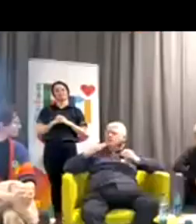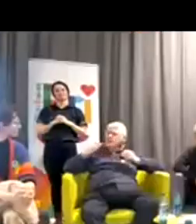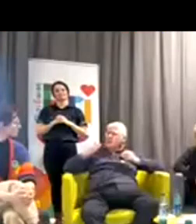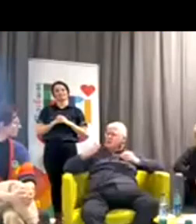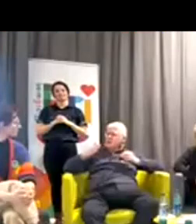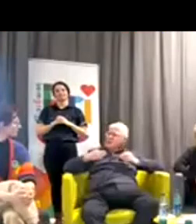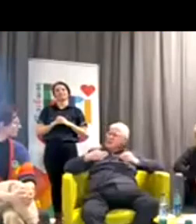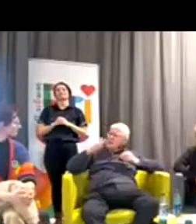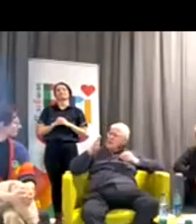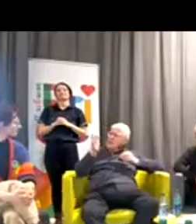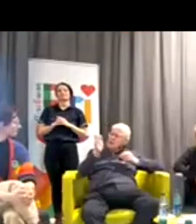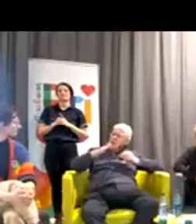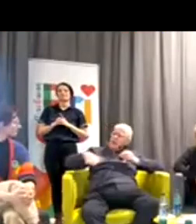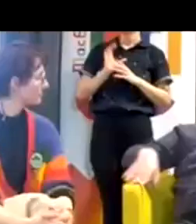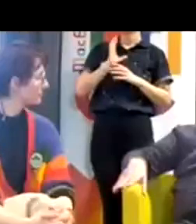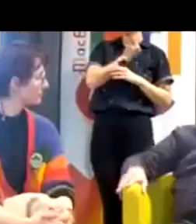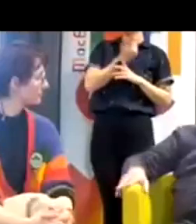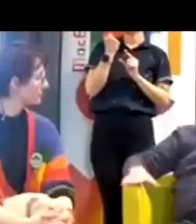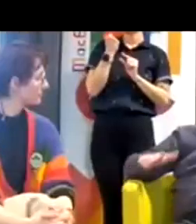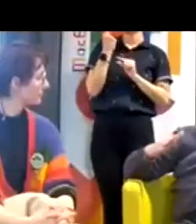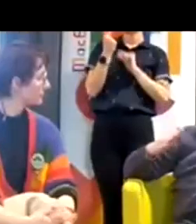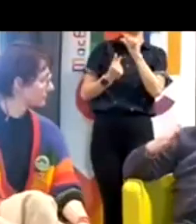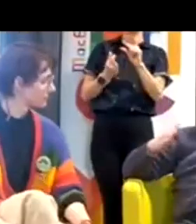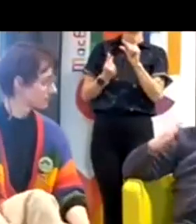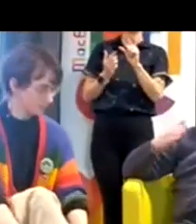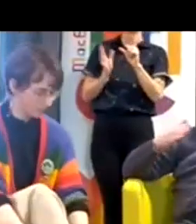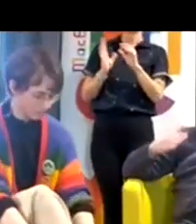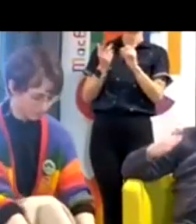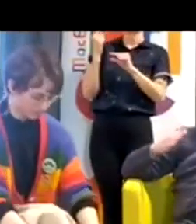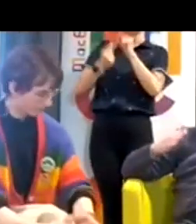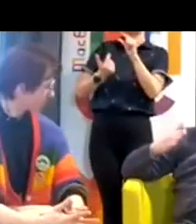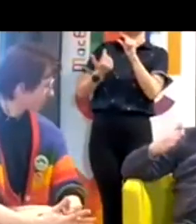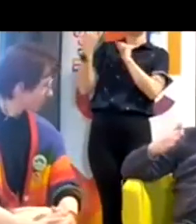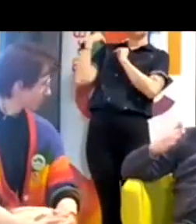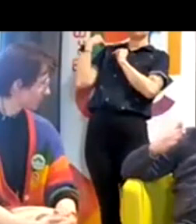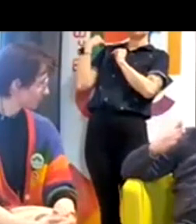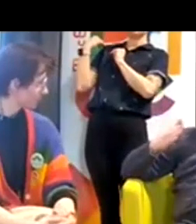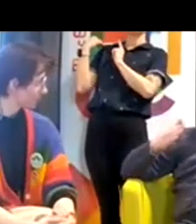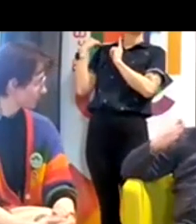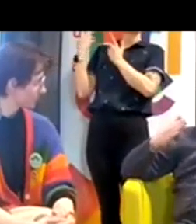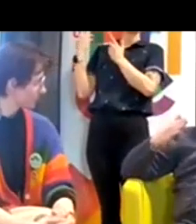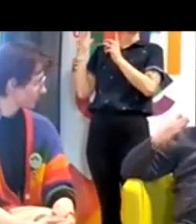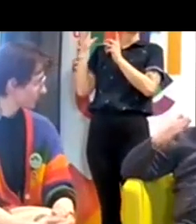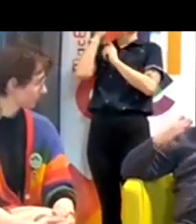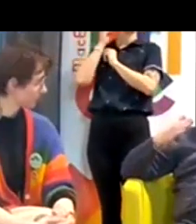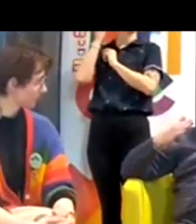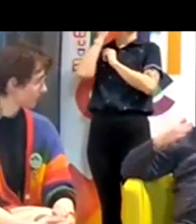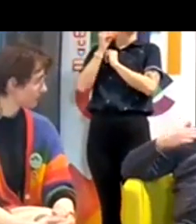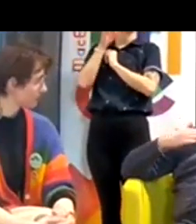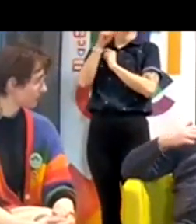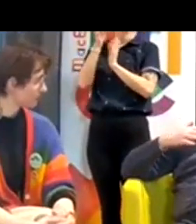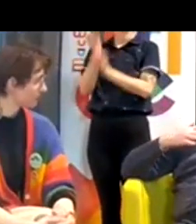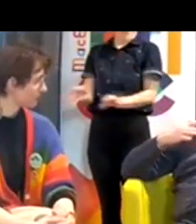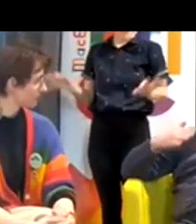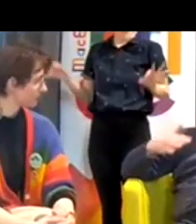our generation, the generation just before, there are some important lessons, and certainly I